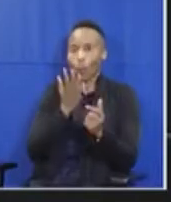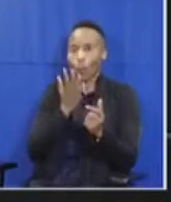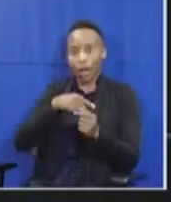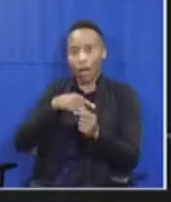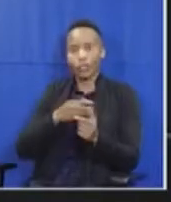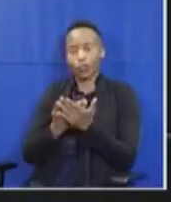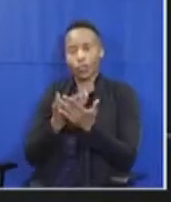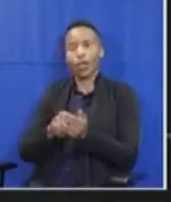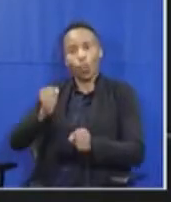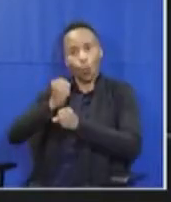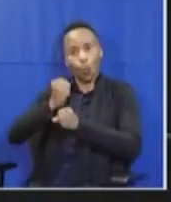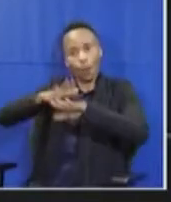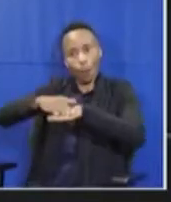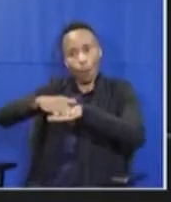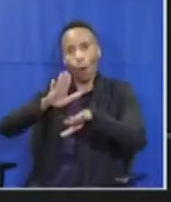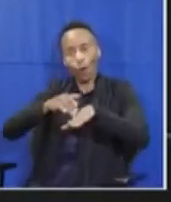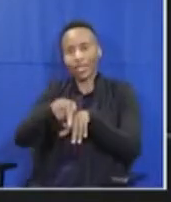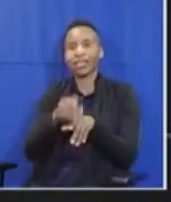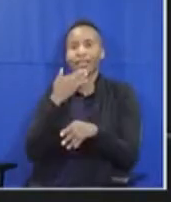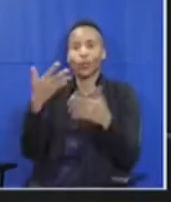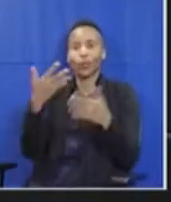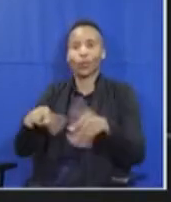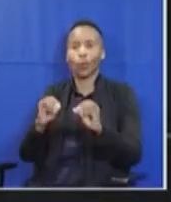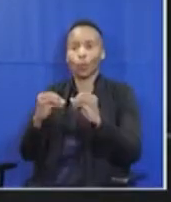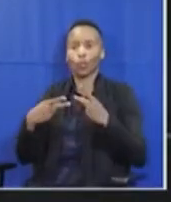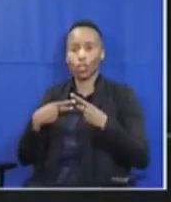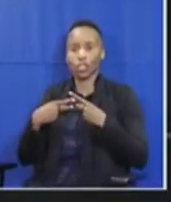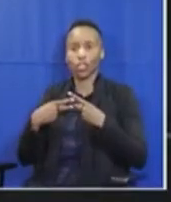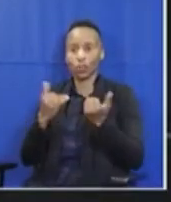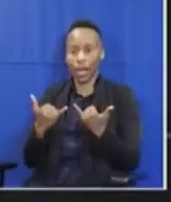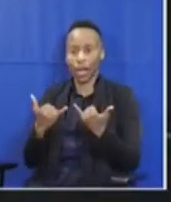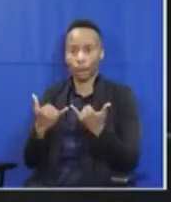our minds further. But thank you very much for this opportunity today. Thank you. Thank you, Honourable Member.